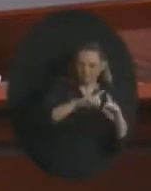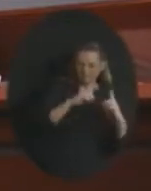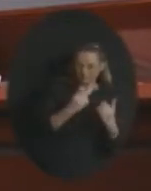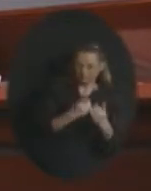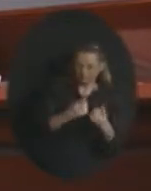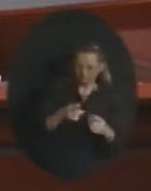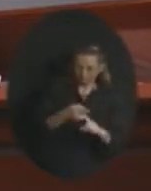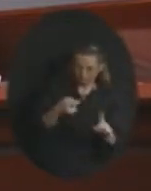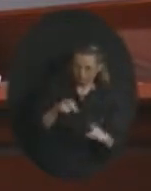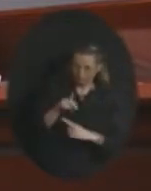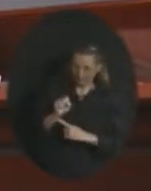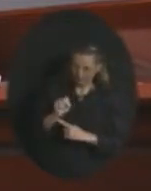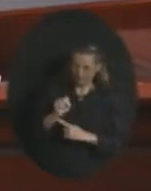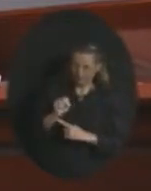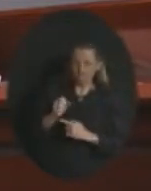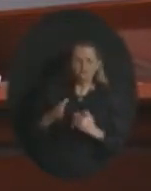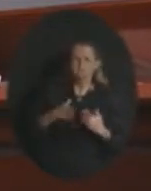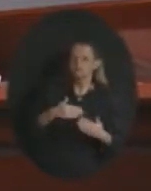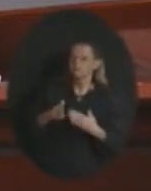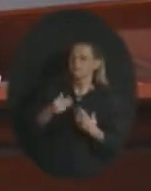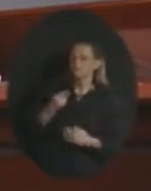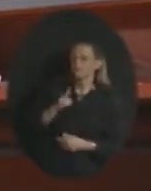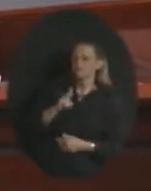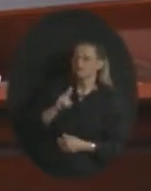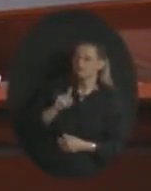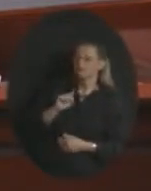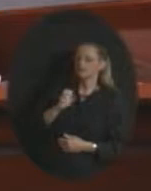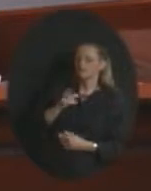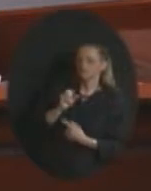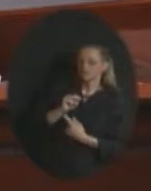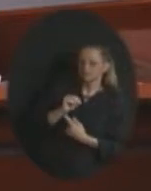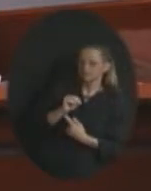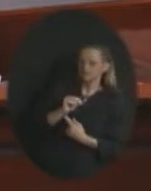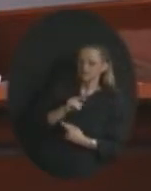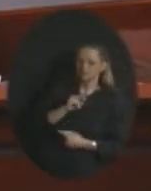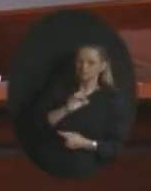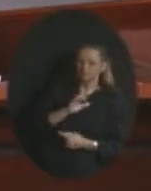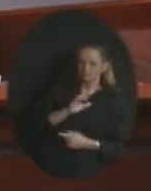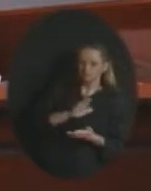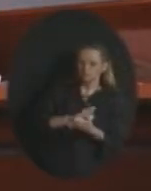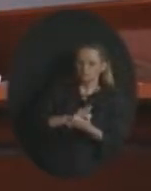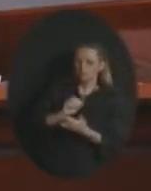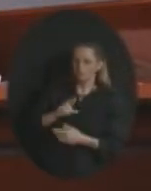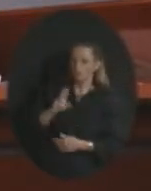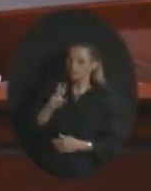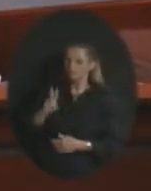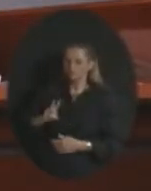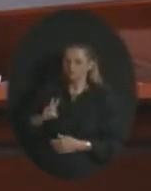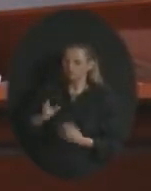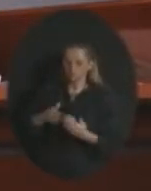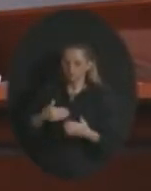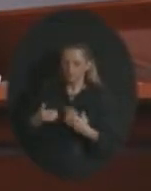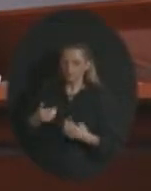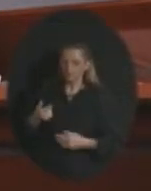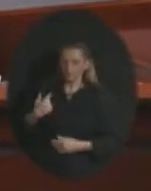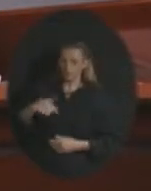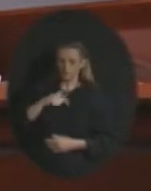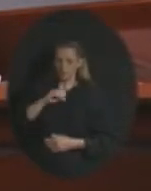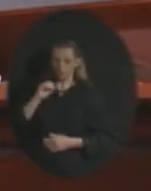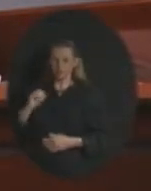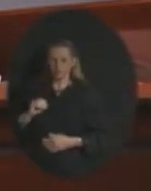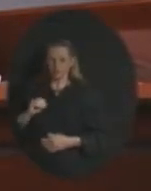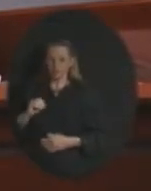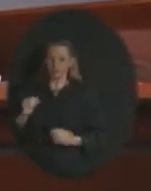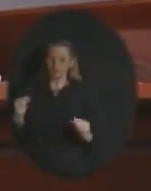So again, whether it's a Hutchinson Vocational School or Wichita or whoever it was, we by far are getting kids through